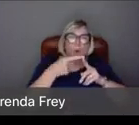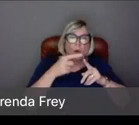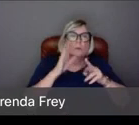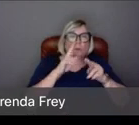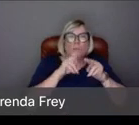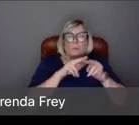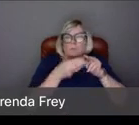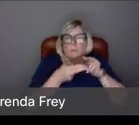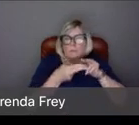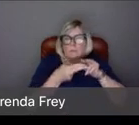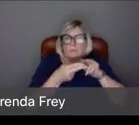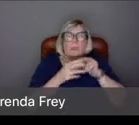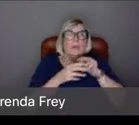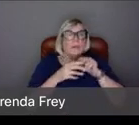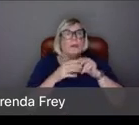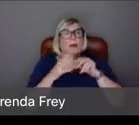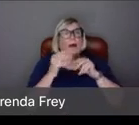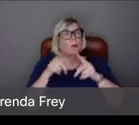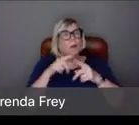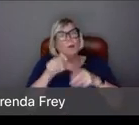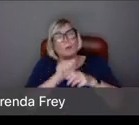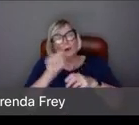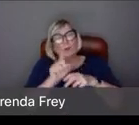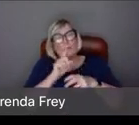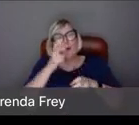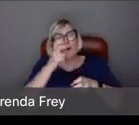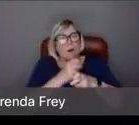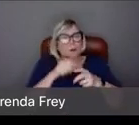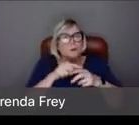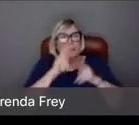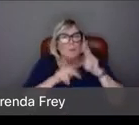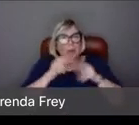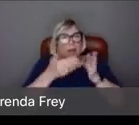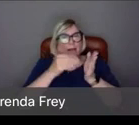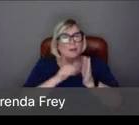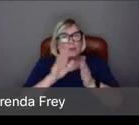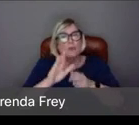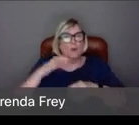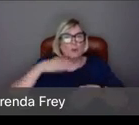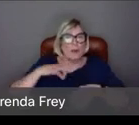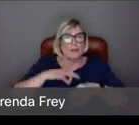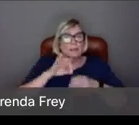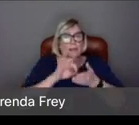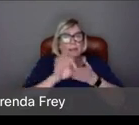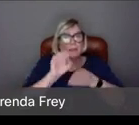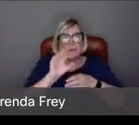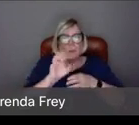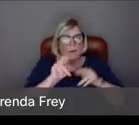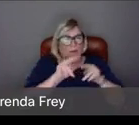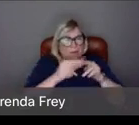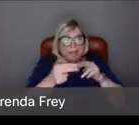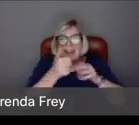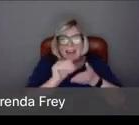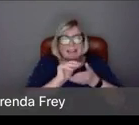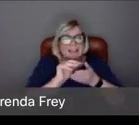score down a little bit. And when you're working really hard to rebuild your credit score, going down any amount can be difficult. So